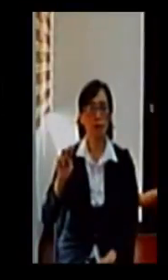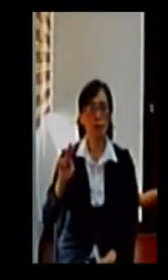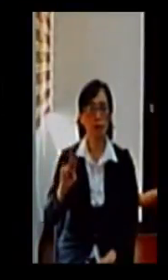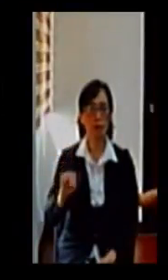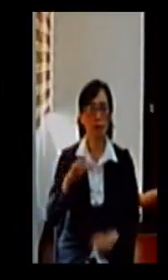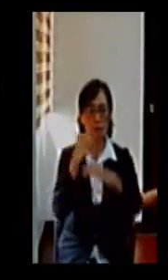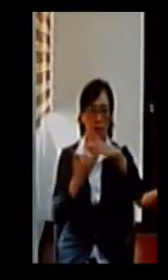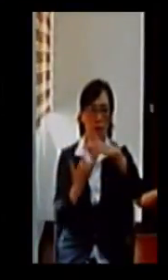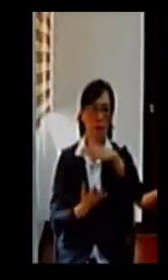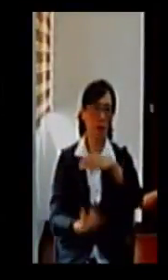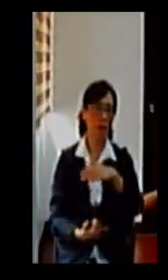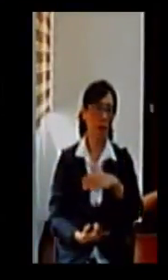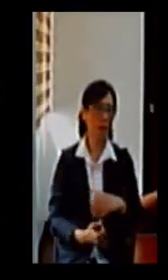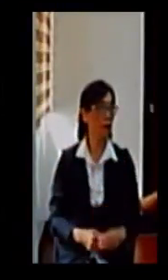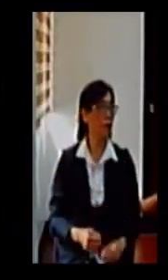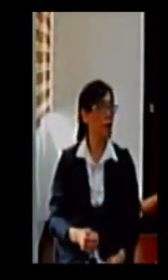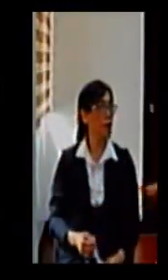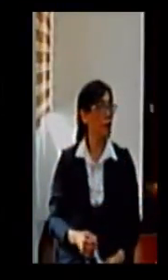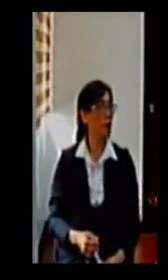Yolanda, and so on and so forth.